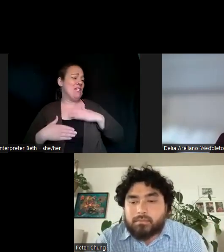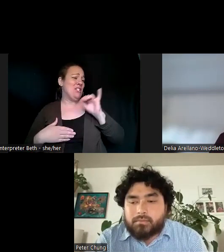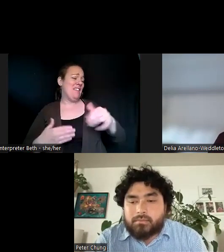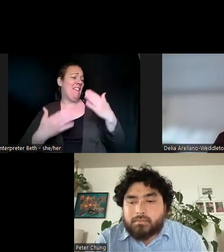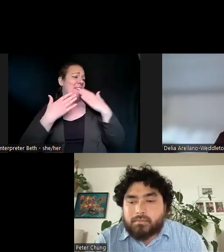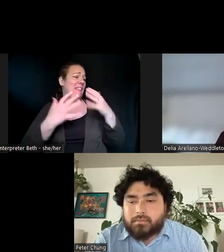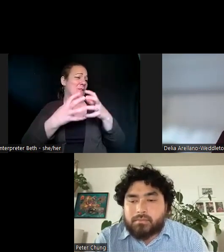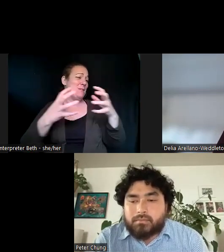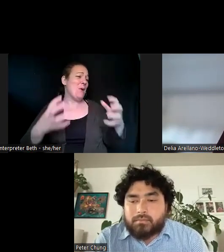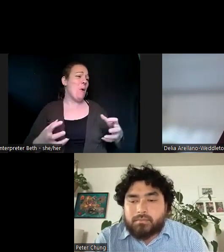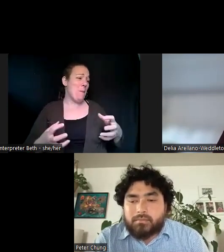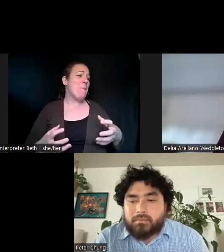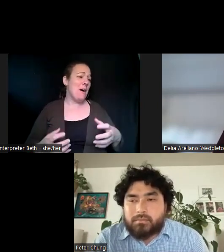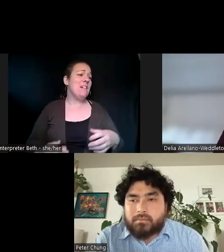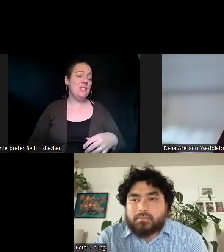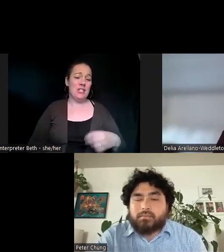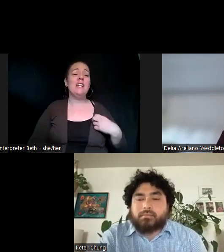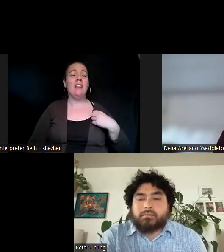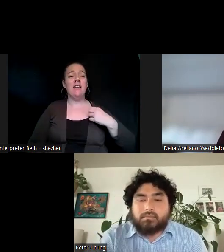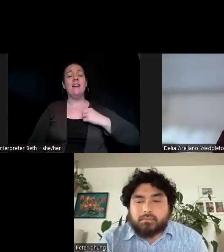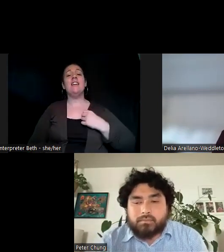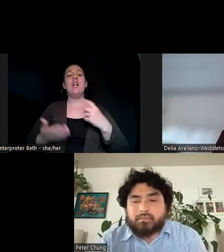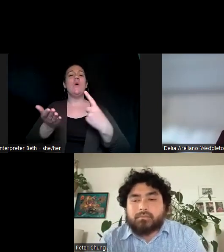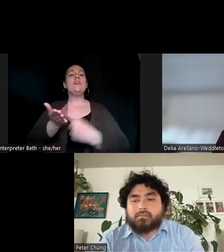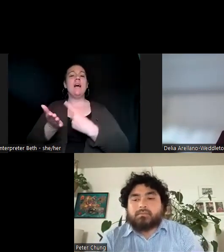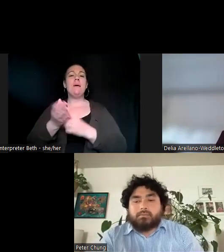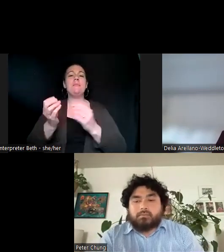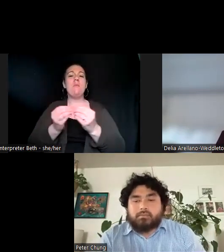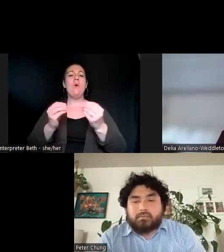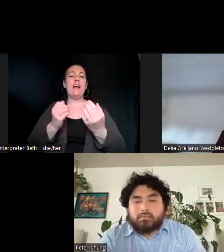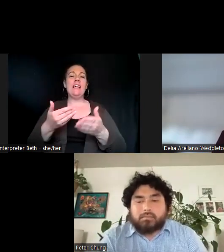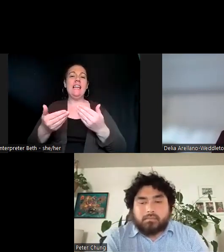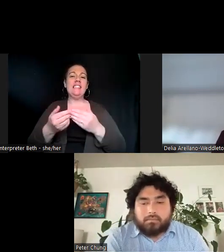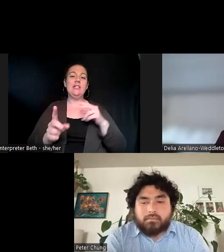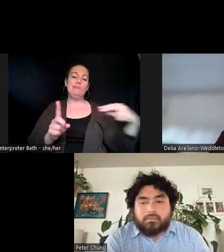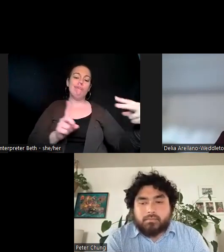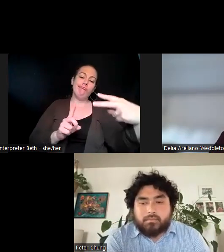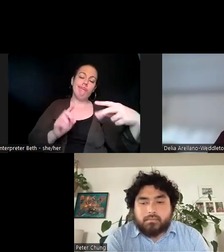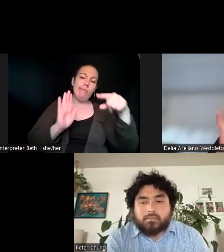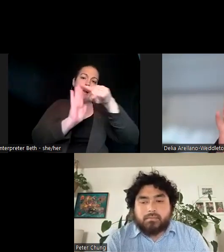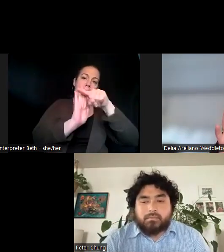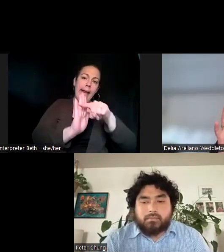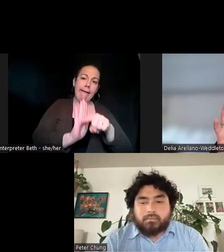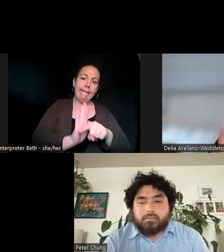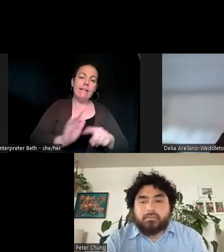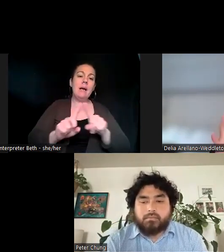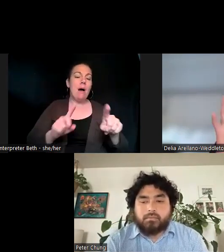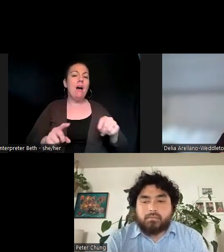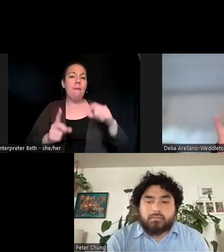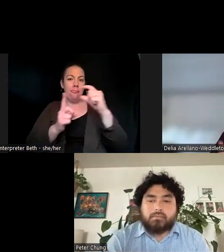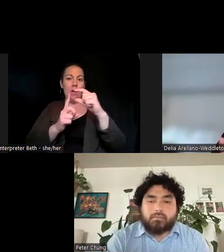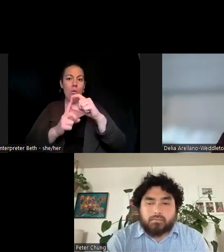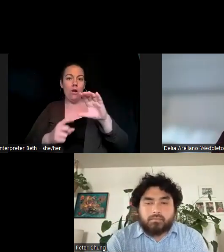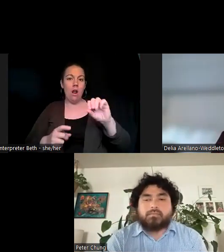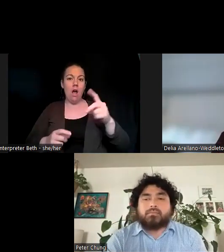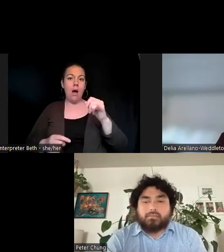It is easier to sometimes see the negative, but it is, and the word opportunity and the pandemic don't